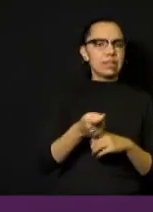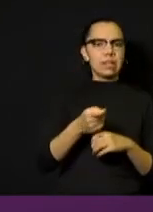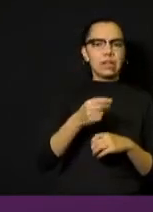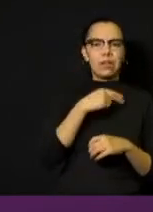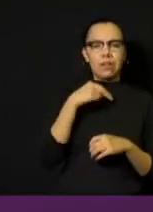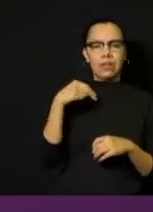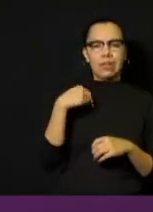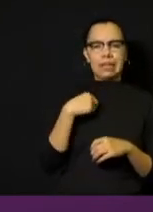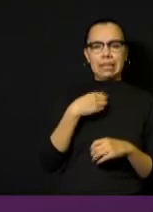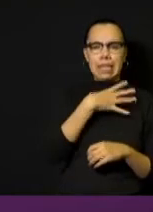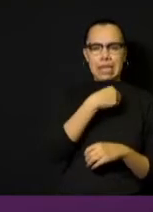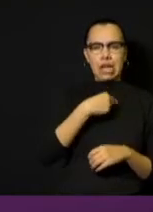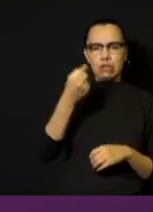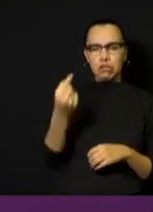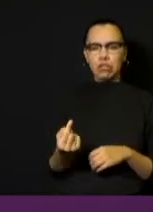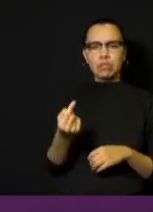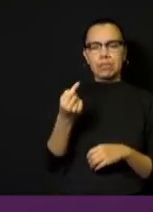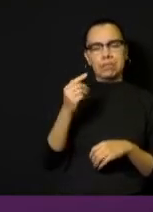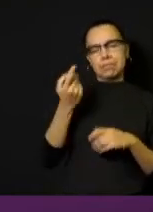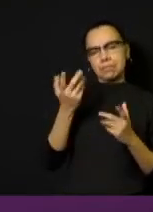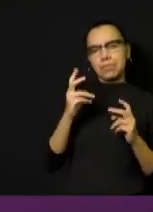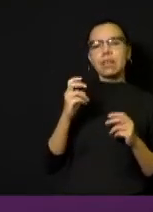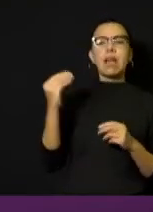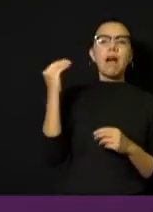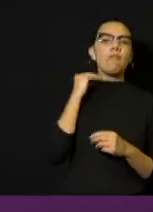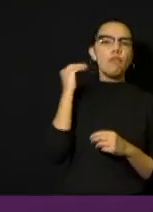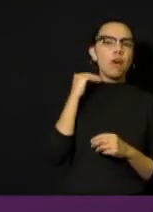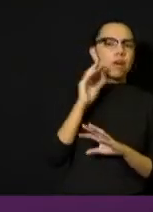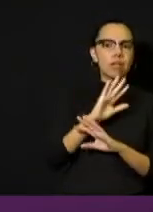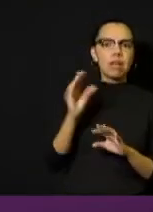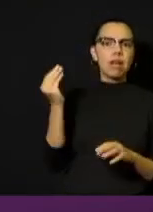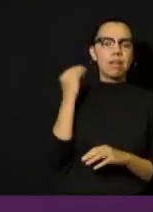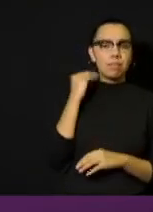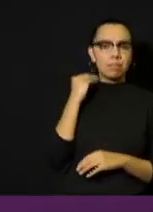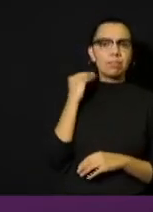it's our little daughter. She's a lawyer.